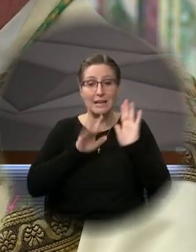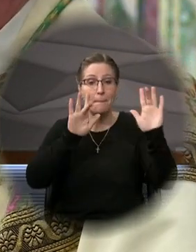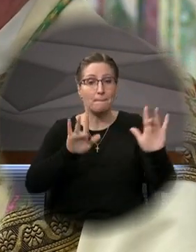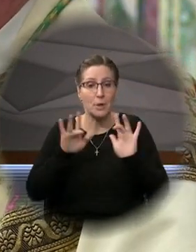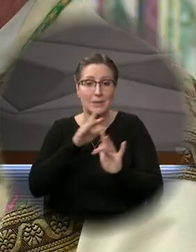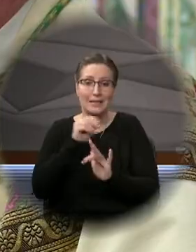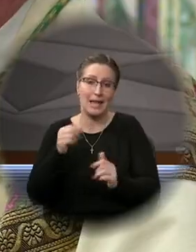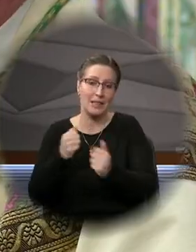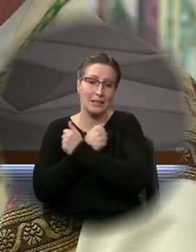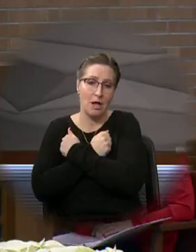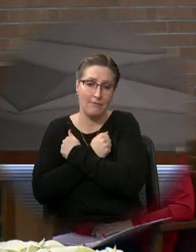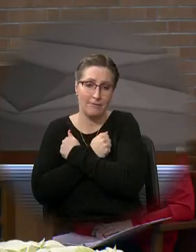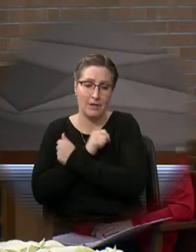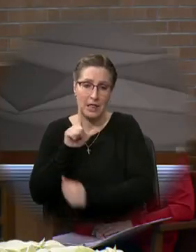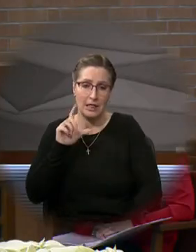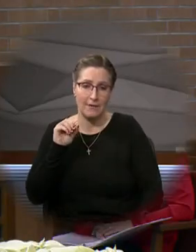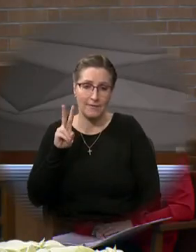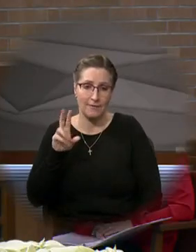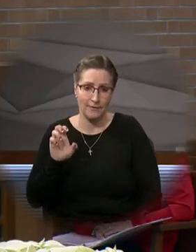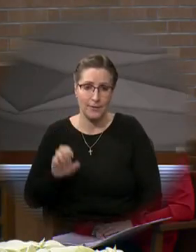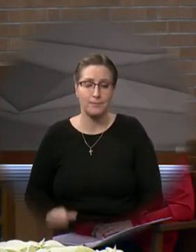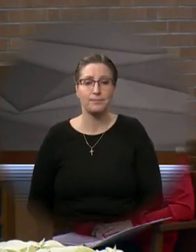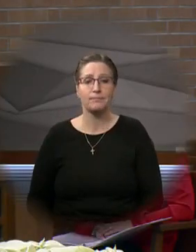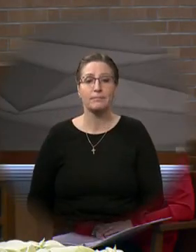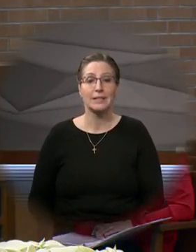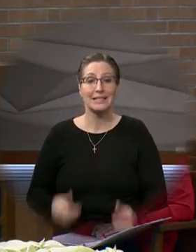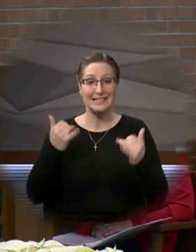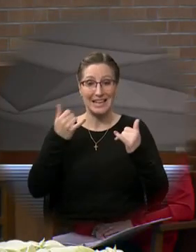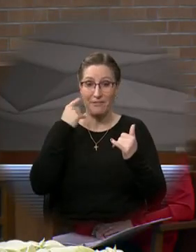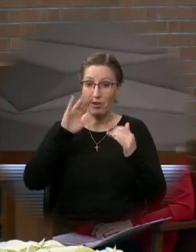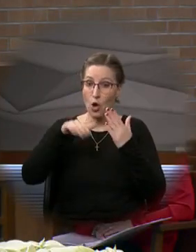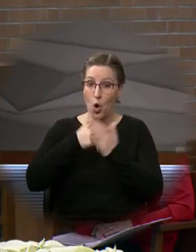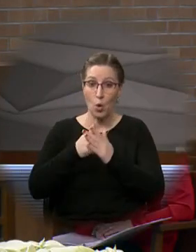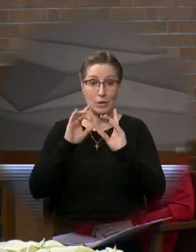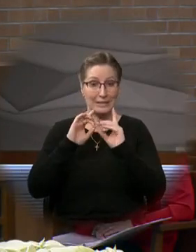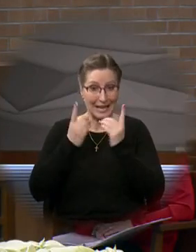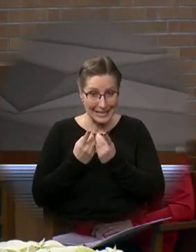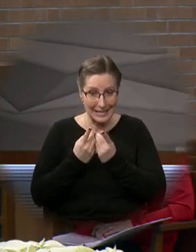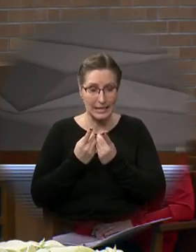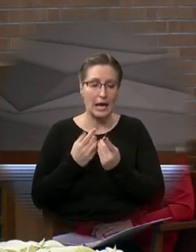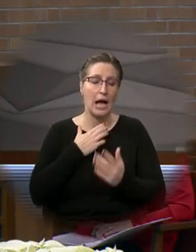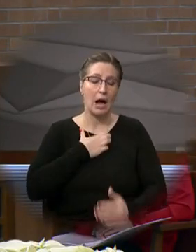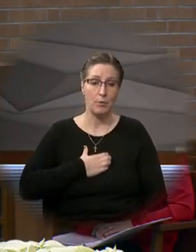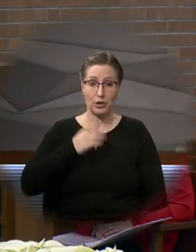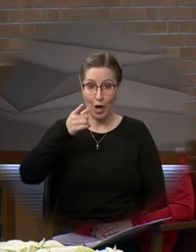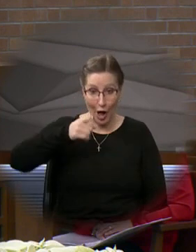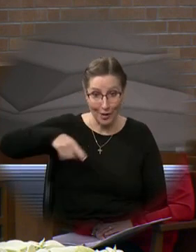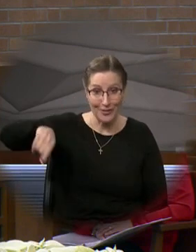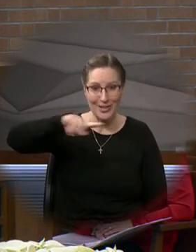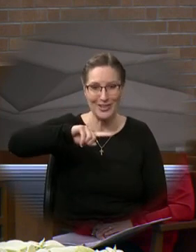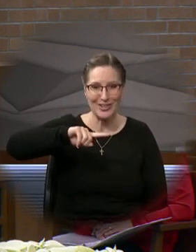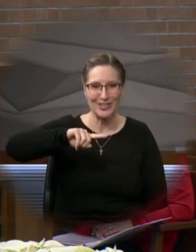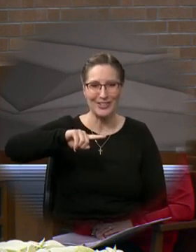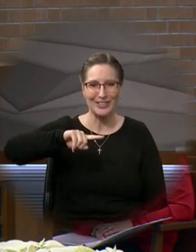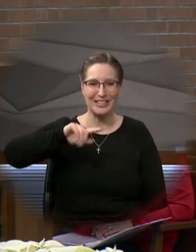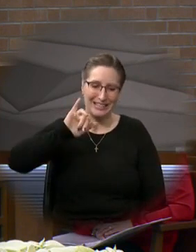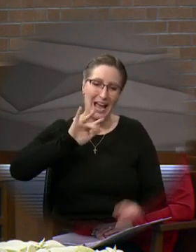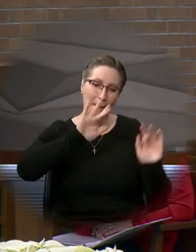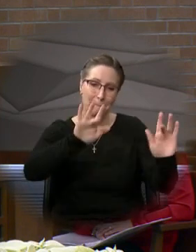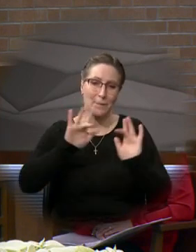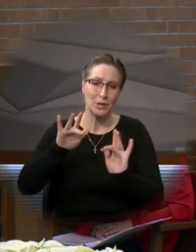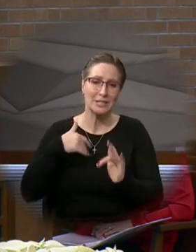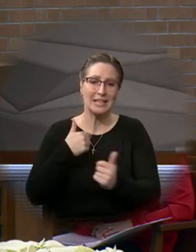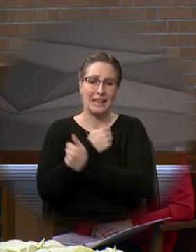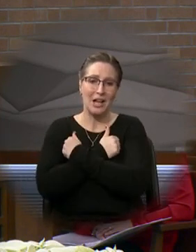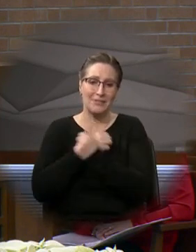love." Today, on behalf of our whole diocese, I wish you those greetings of mercy and